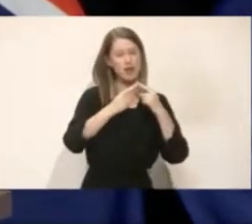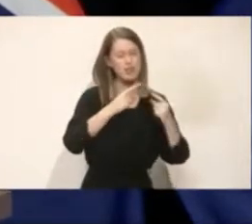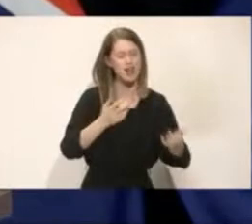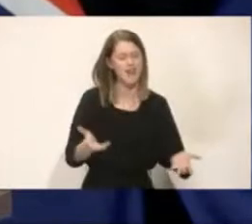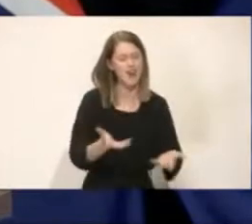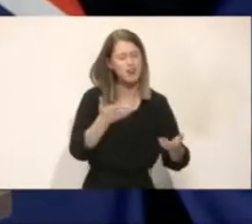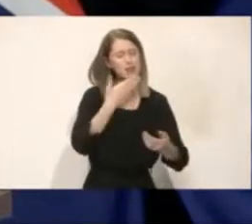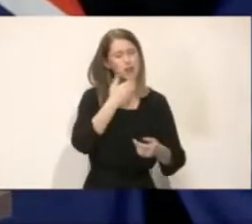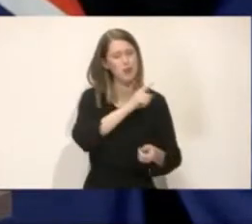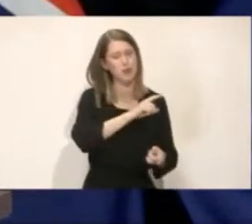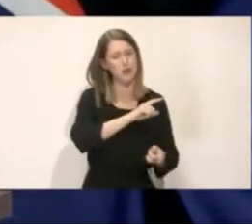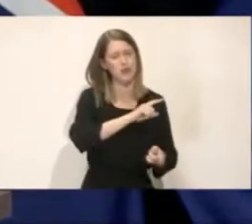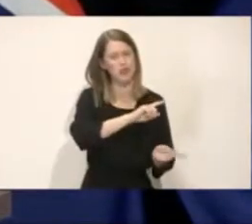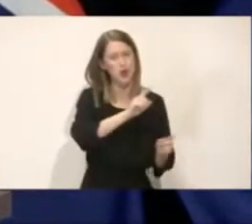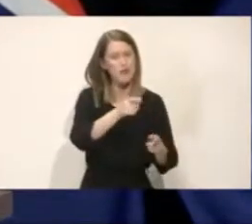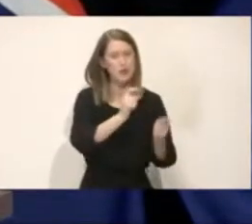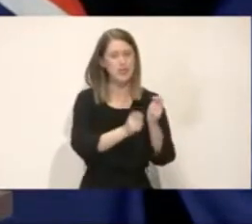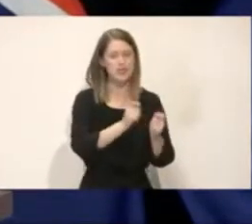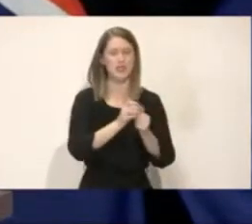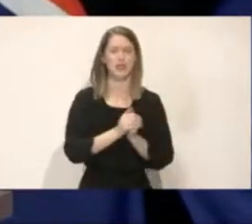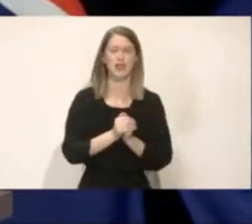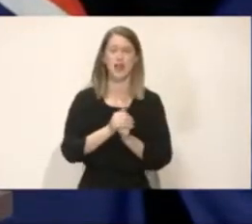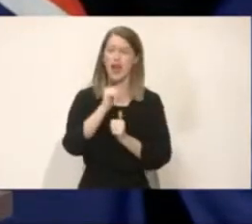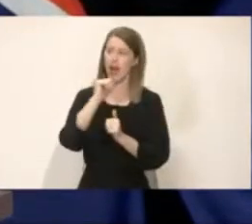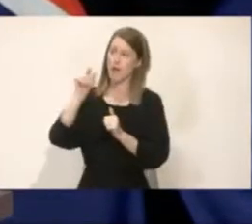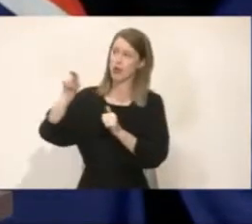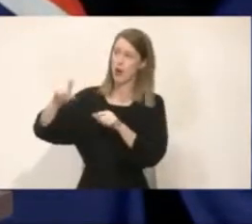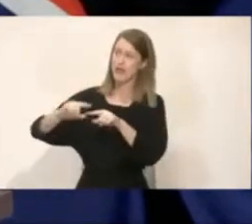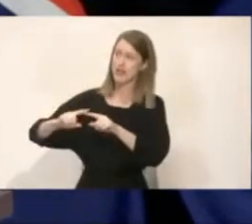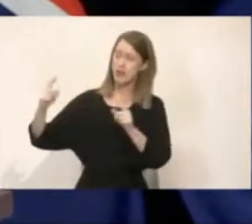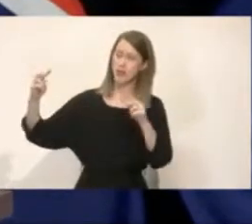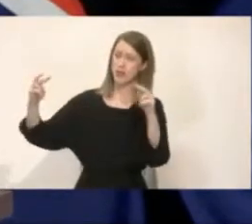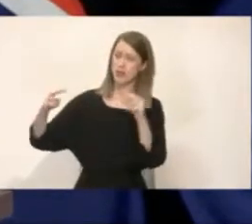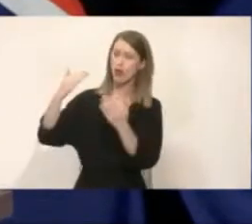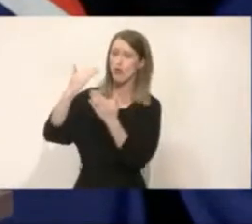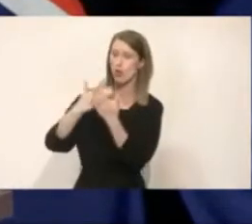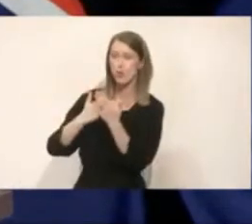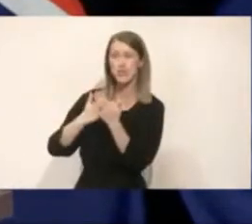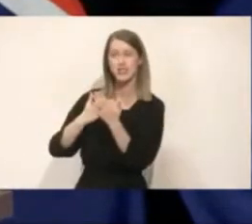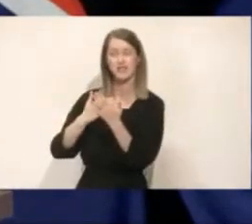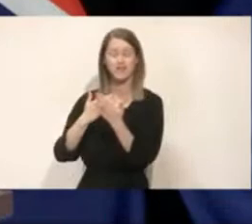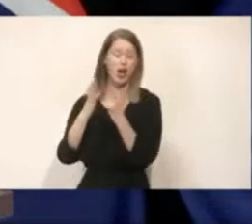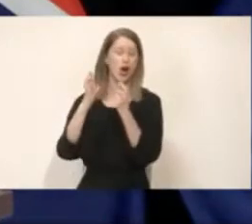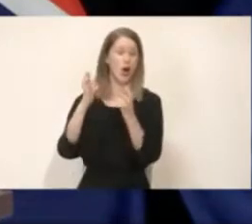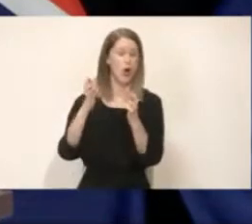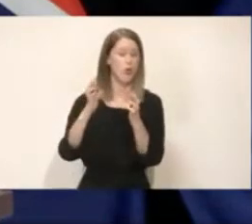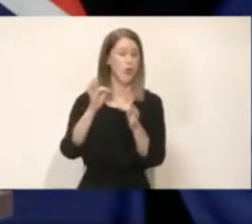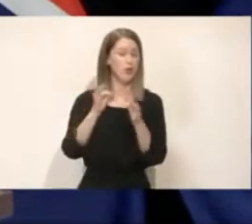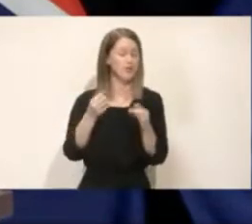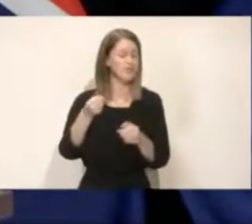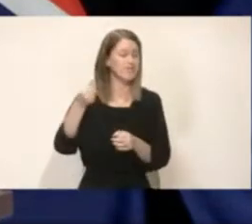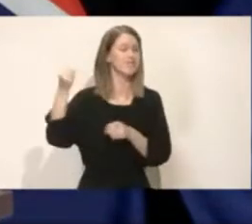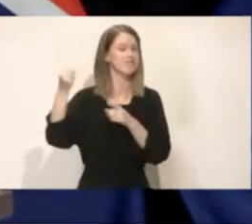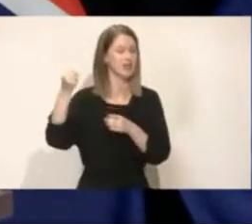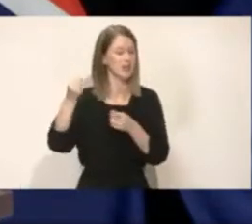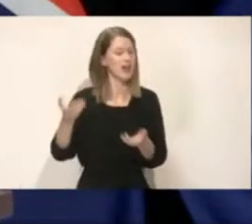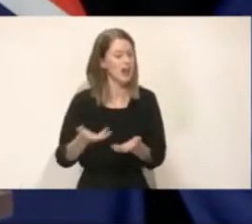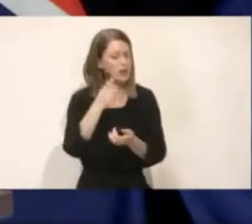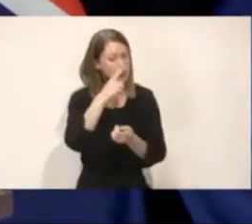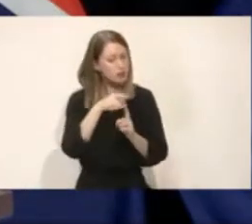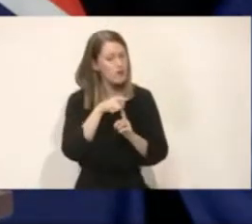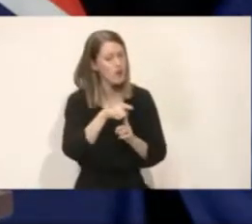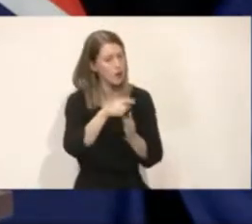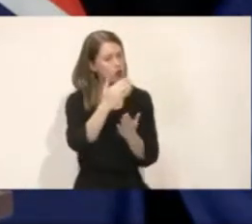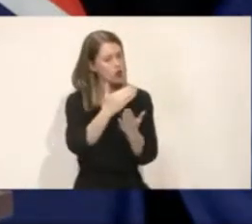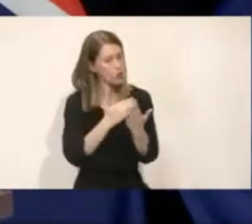to get tested. And even if you have a difference of opinion on the rules, I would hope that politicians would still encourage people to follow those that